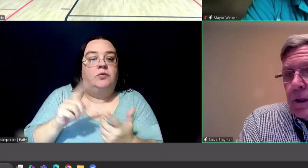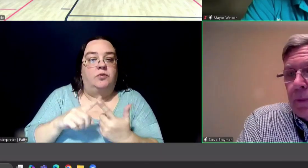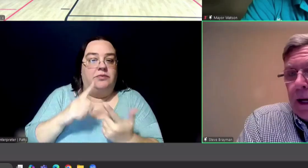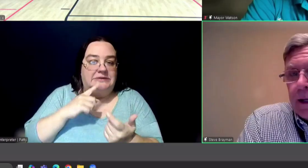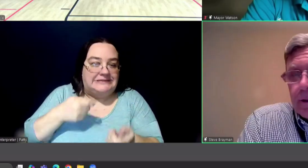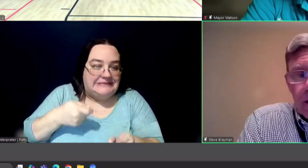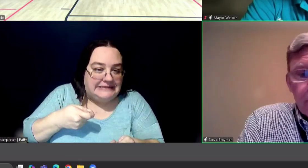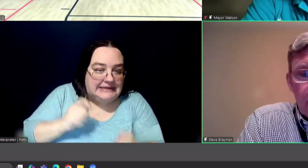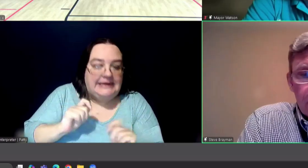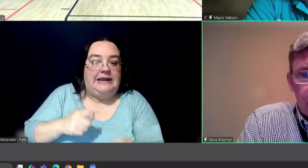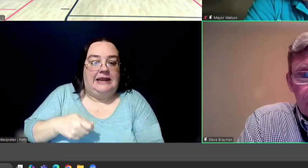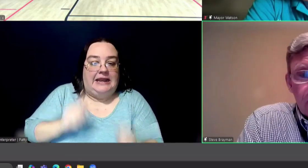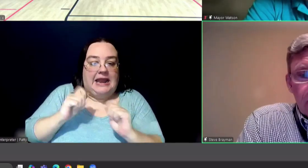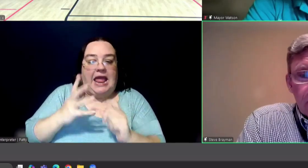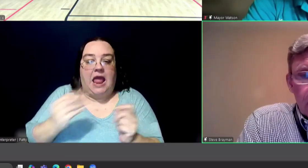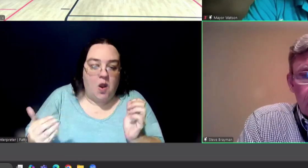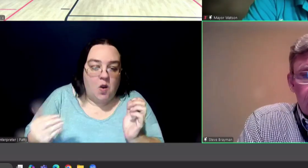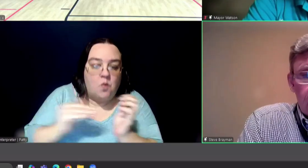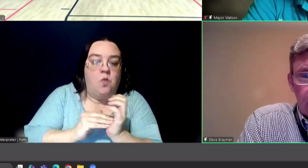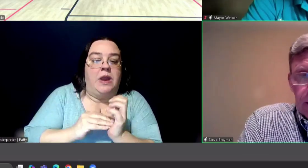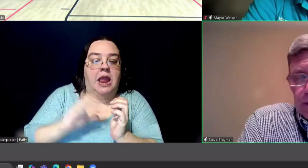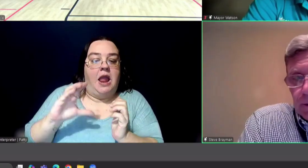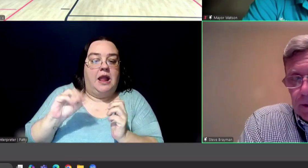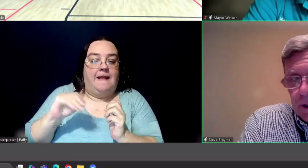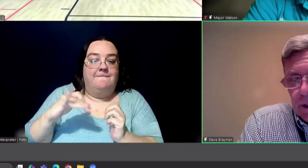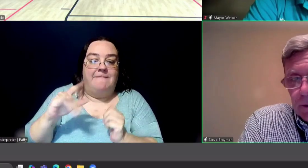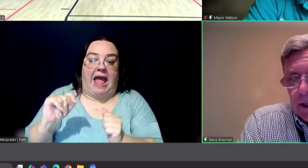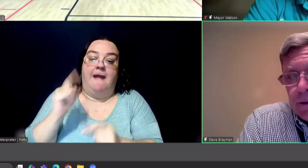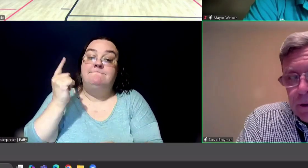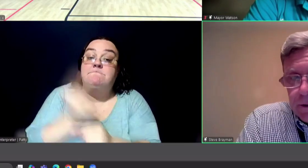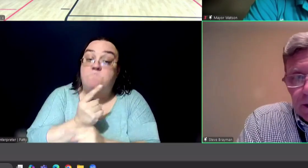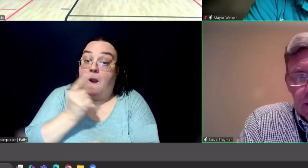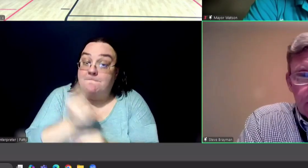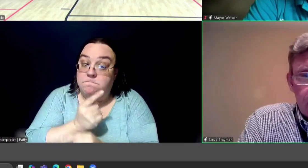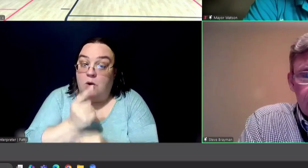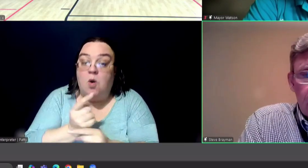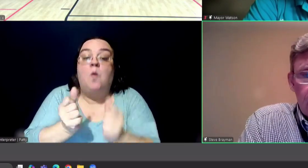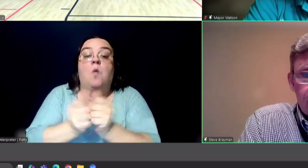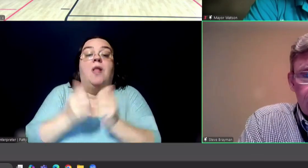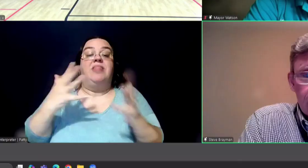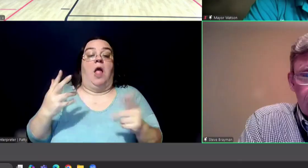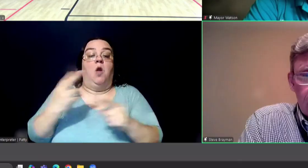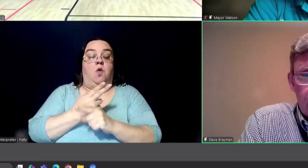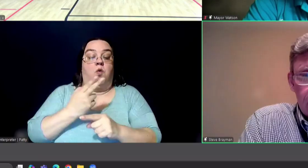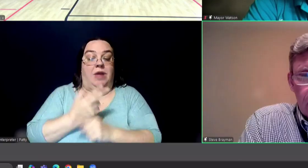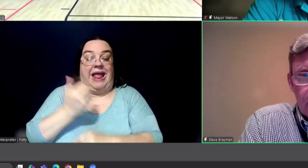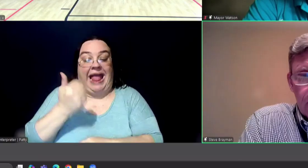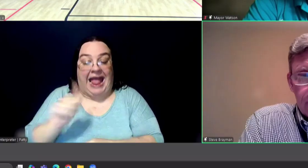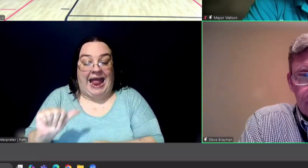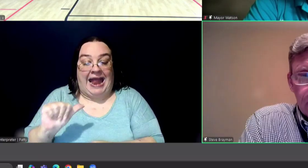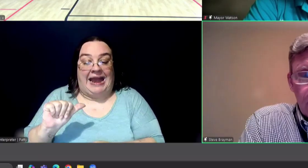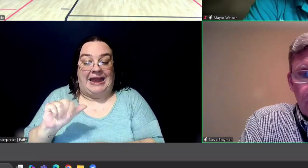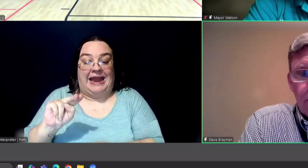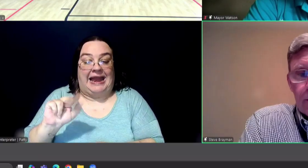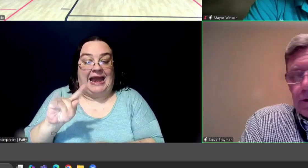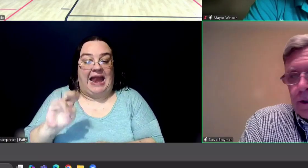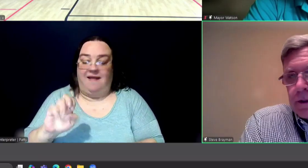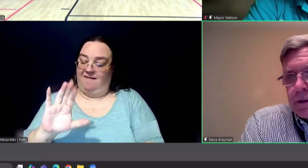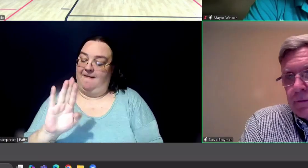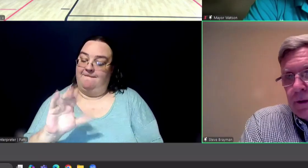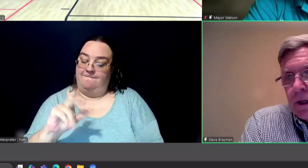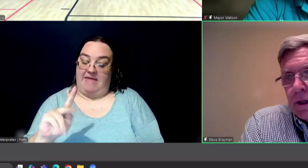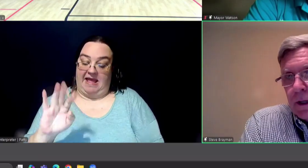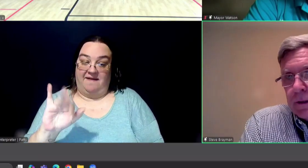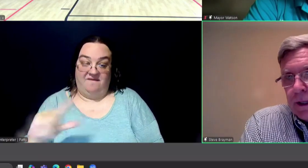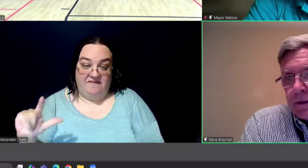and recompact properly, and actually without using any native backfill, all the